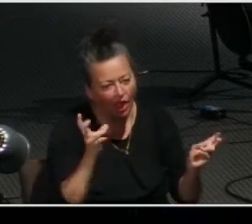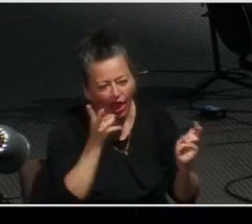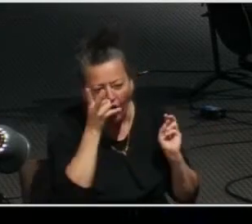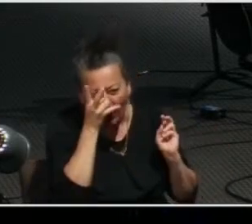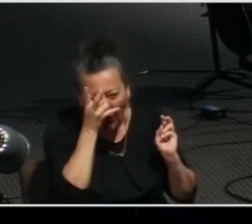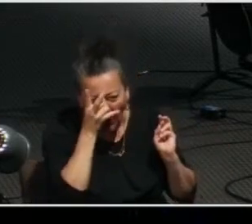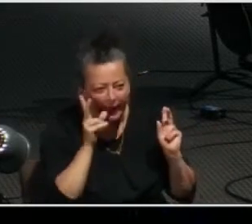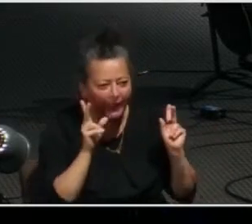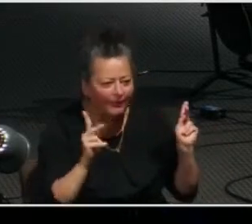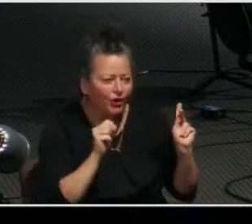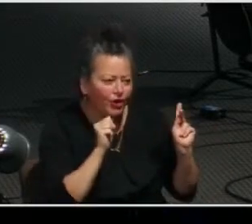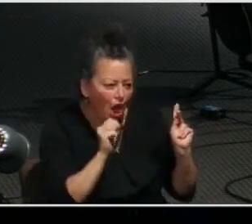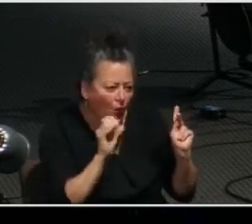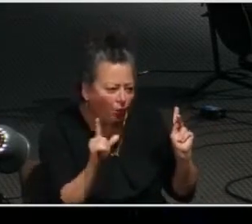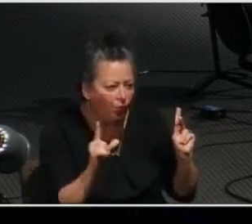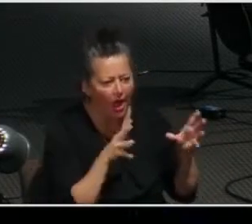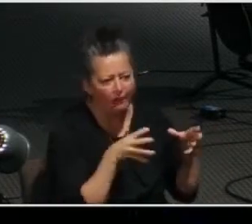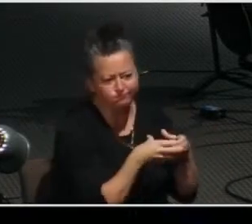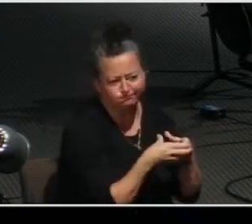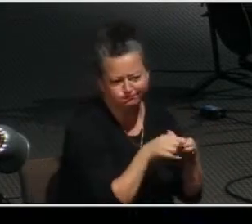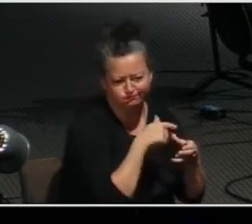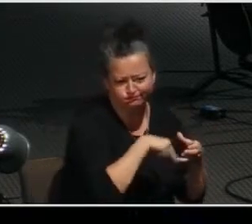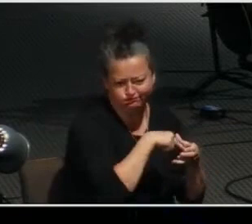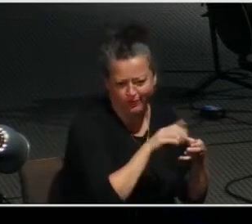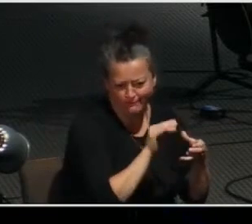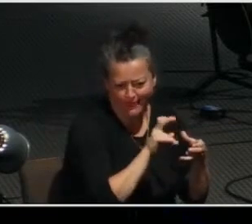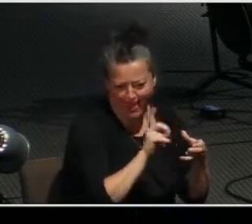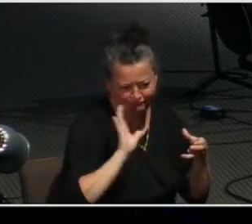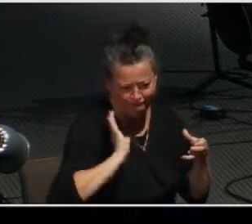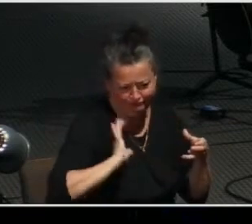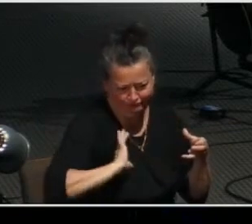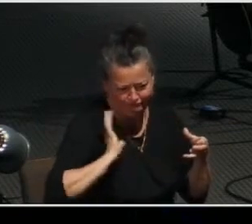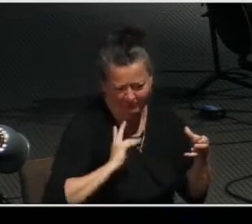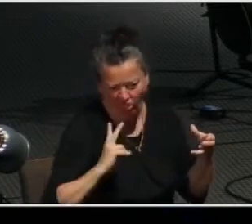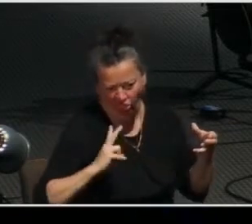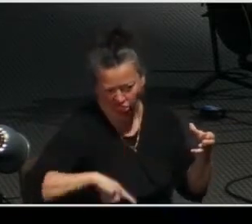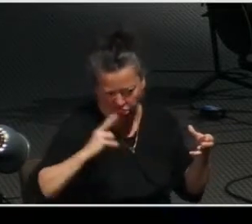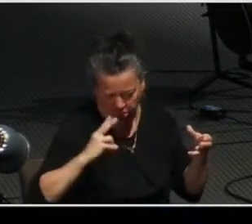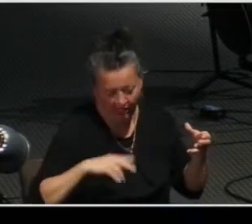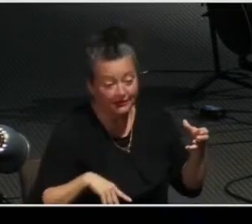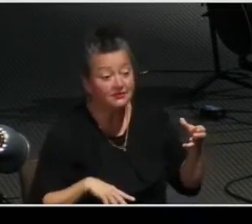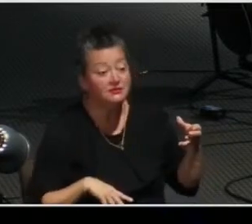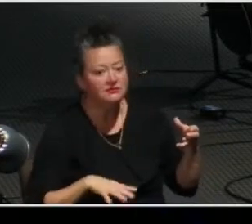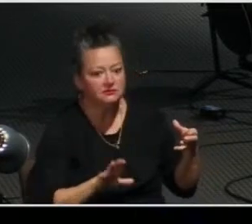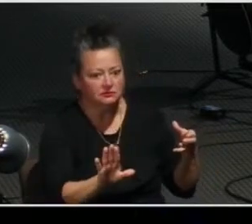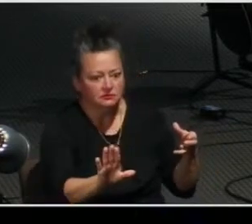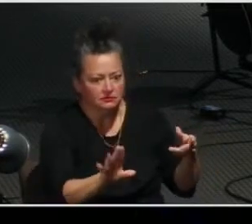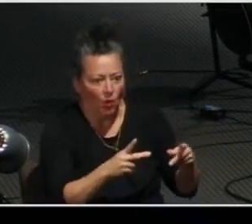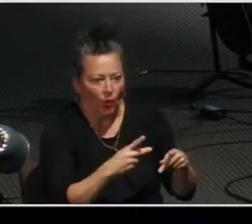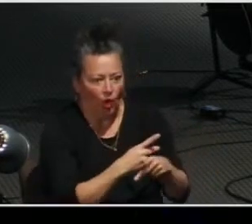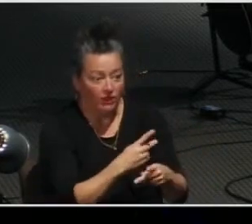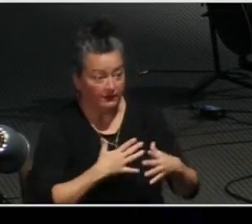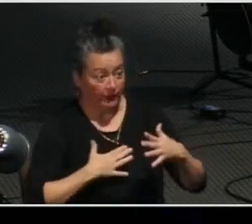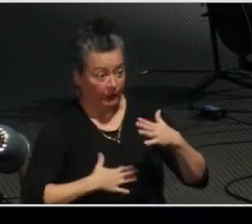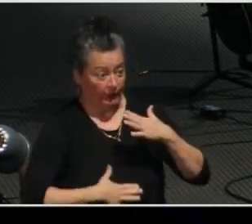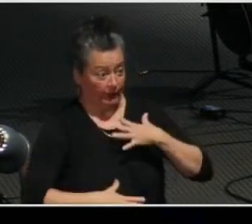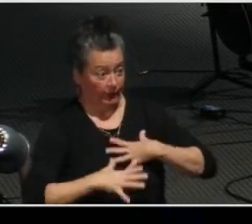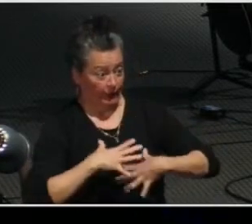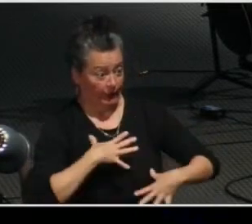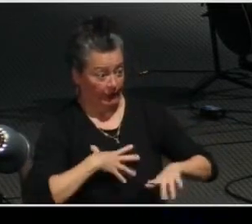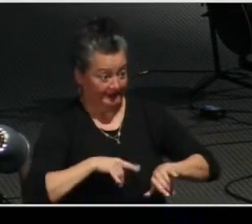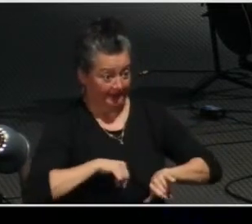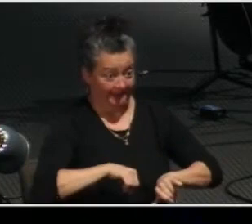of in our school at that time. And to make matters worse, our band teacher decided it would